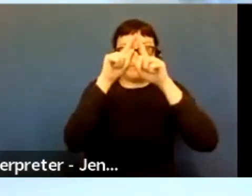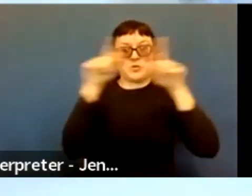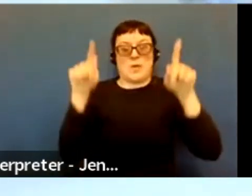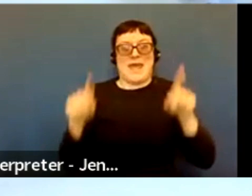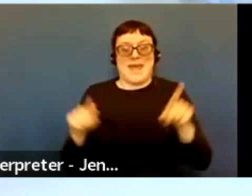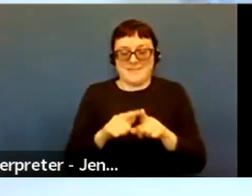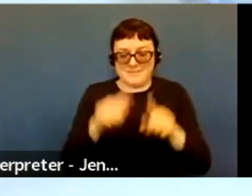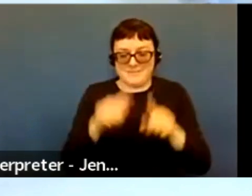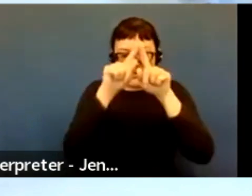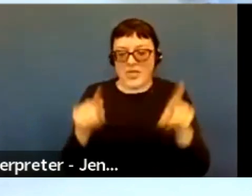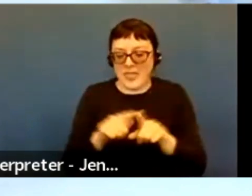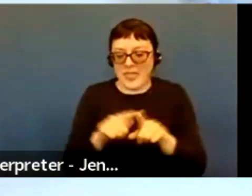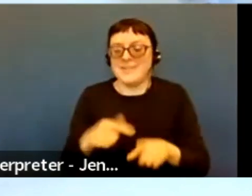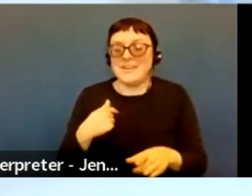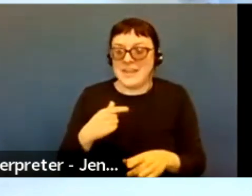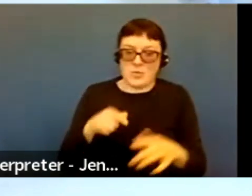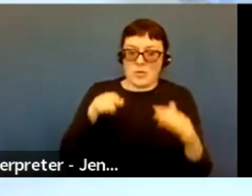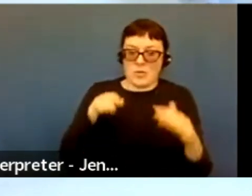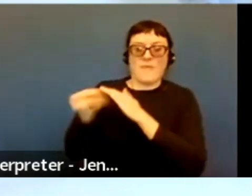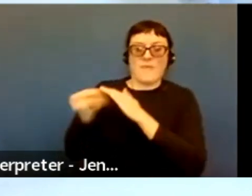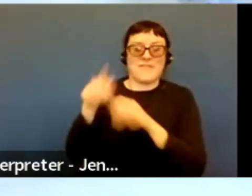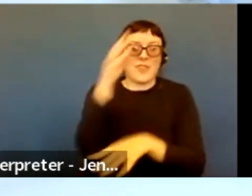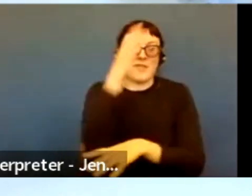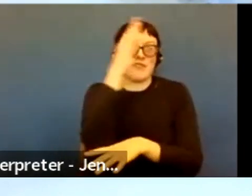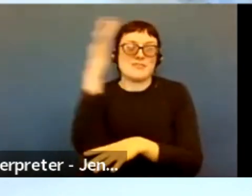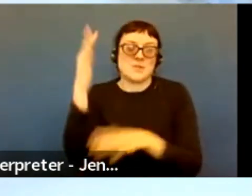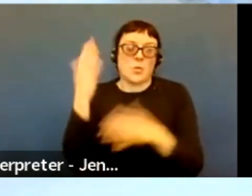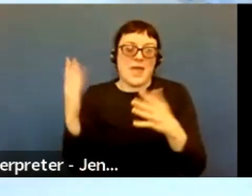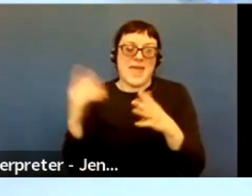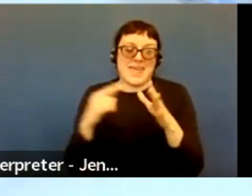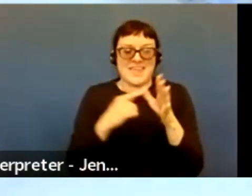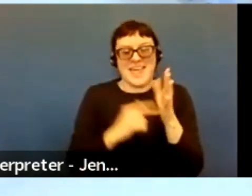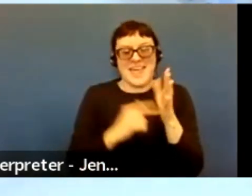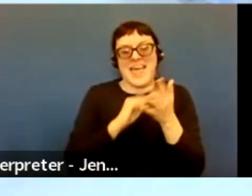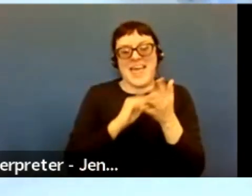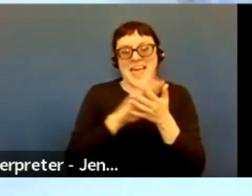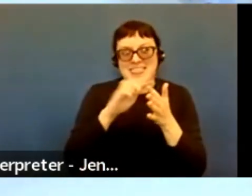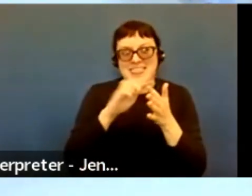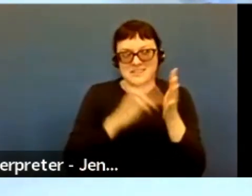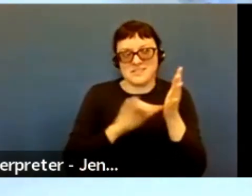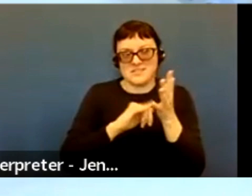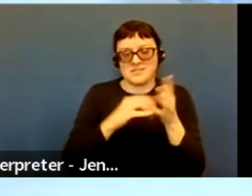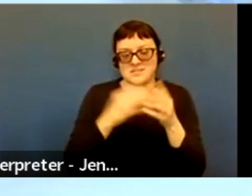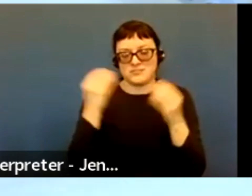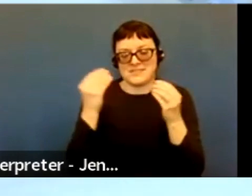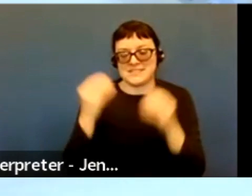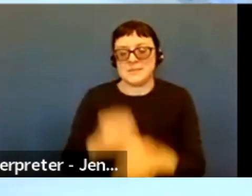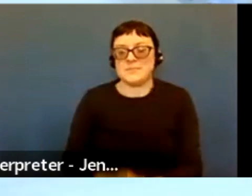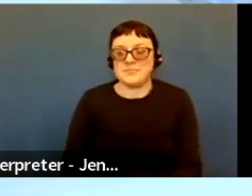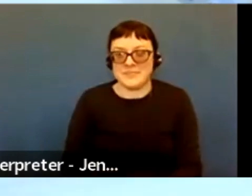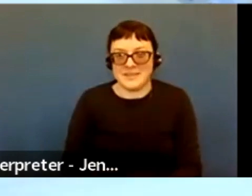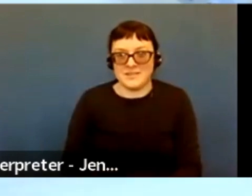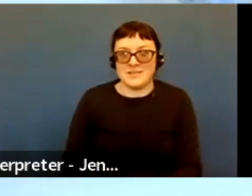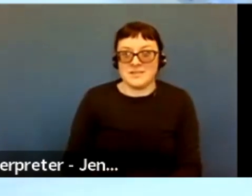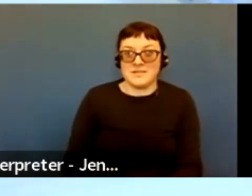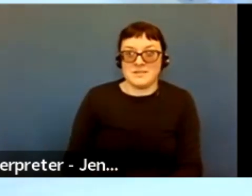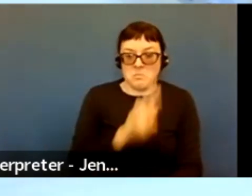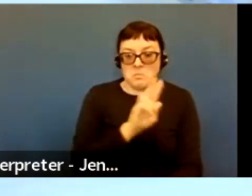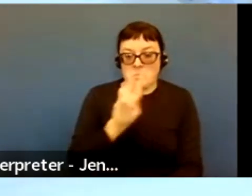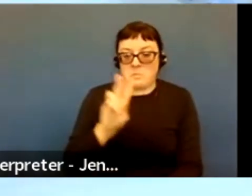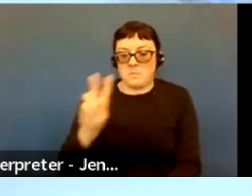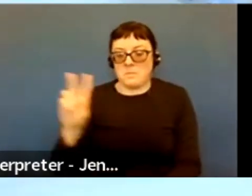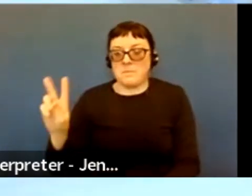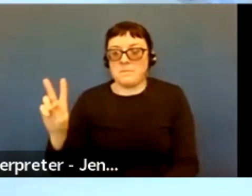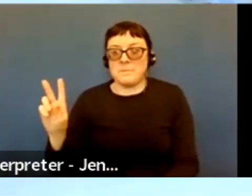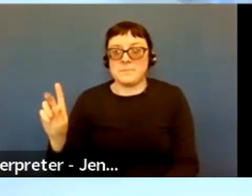away into the forest in Athens, and or are surrounding Athens, and are trying to get away.